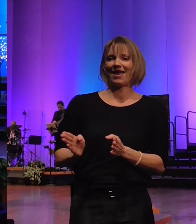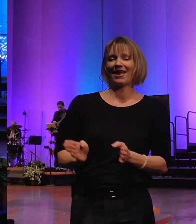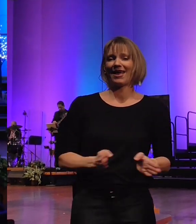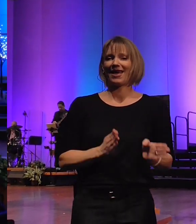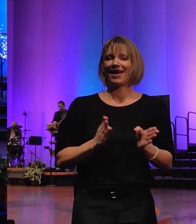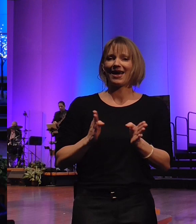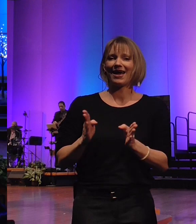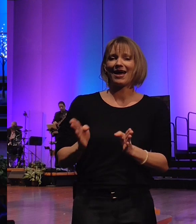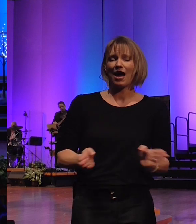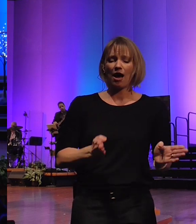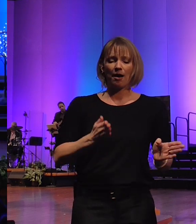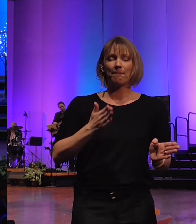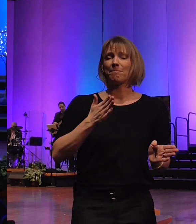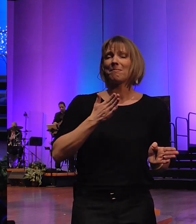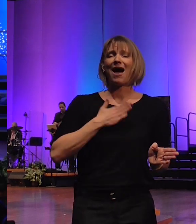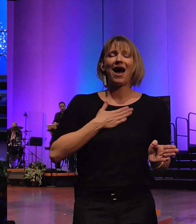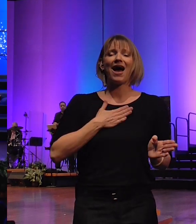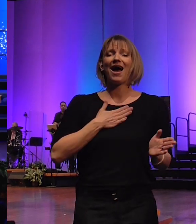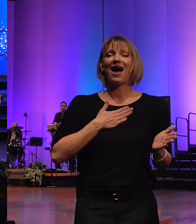ready,